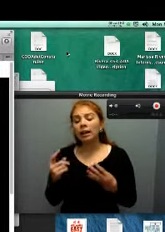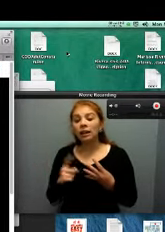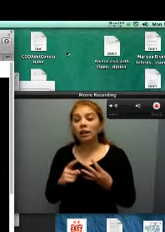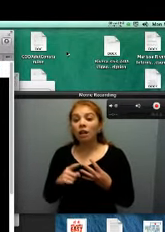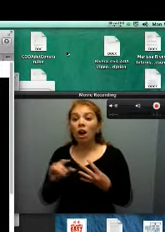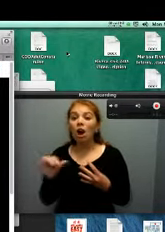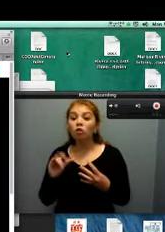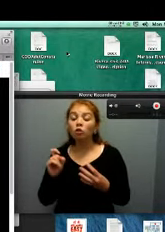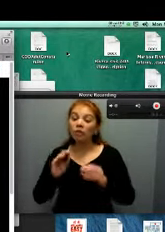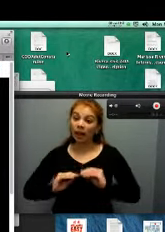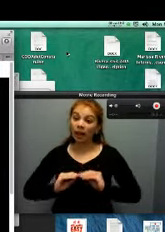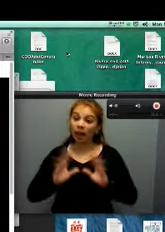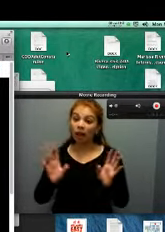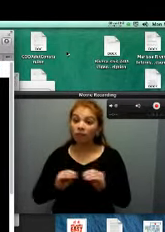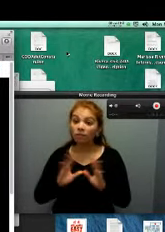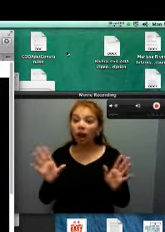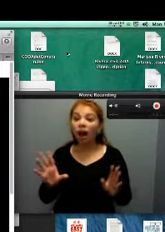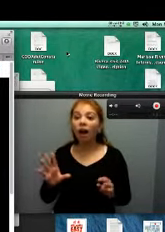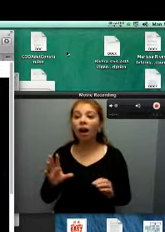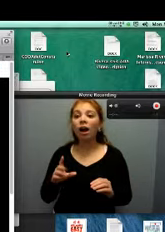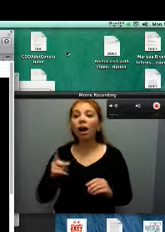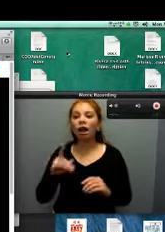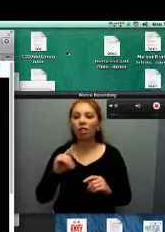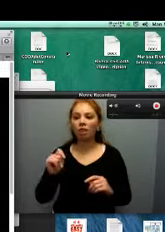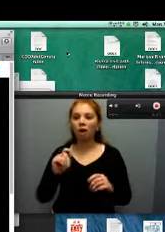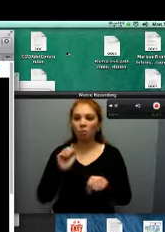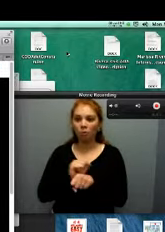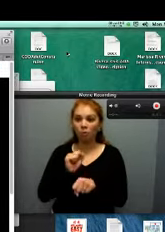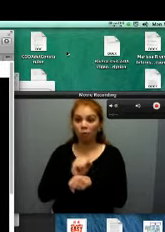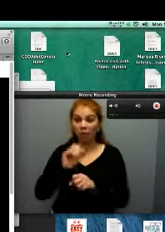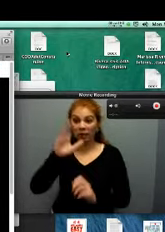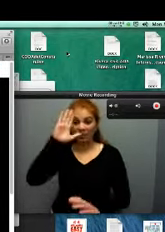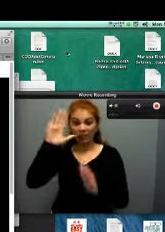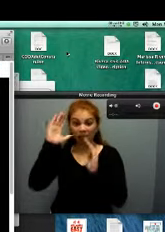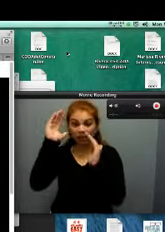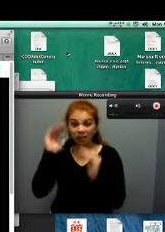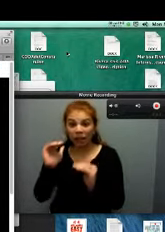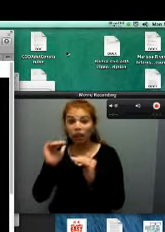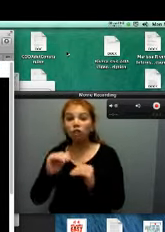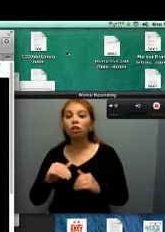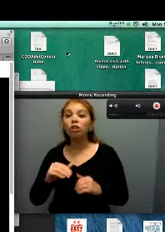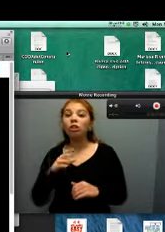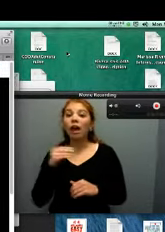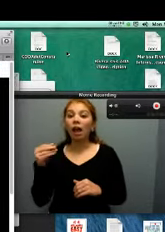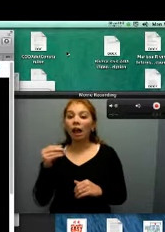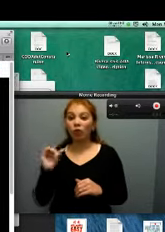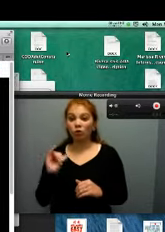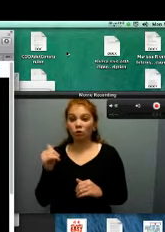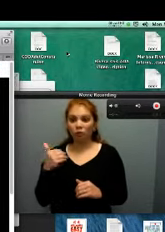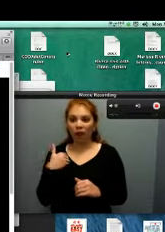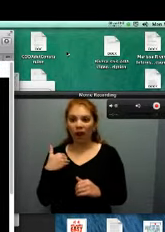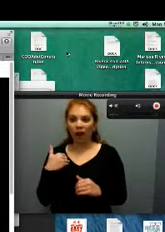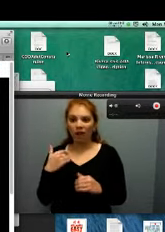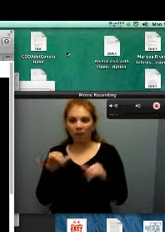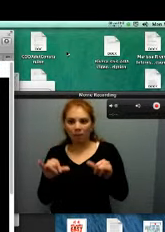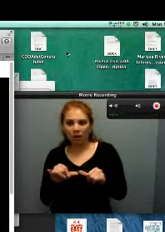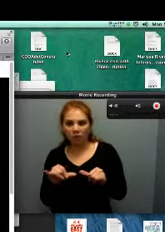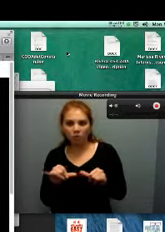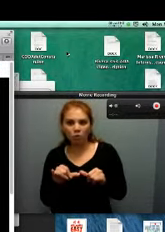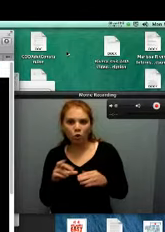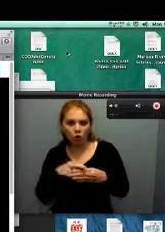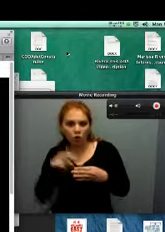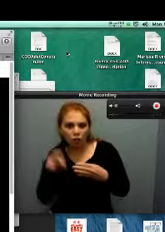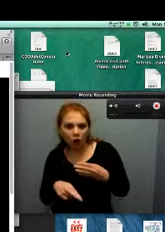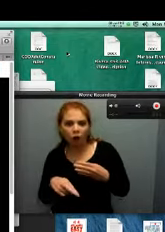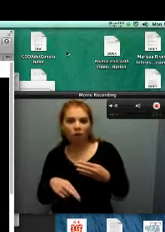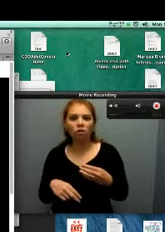also you need to clarify the performance expectations and be able to have measurable results.